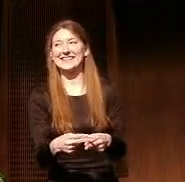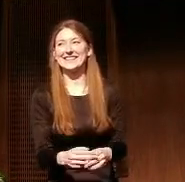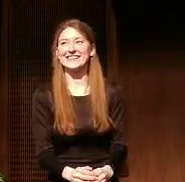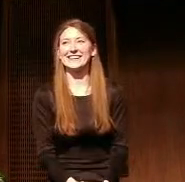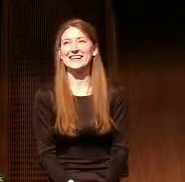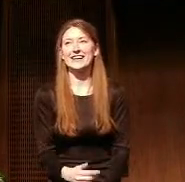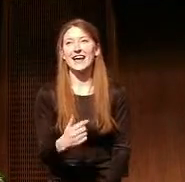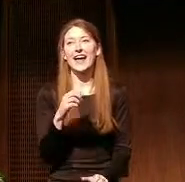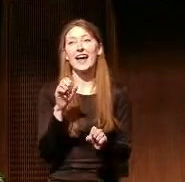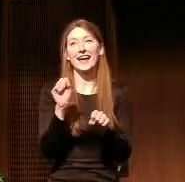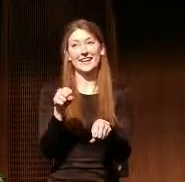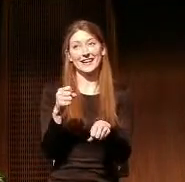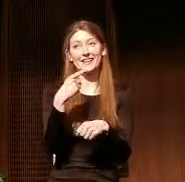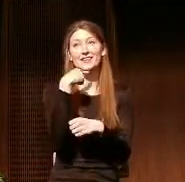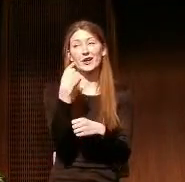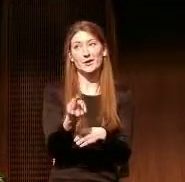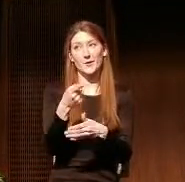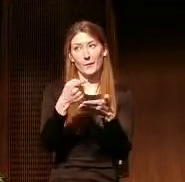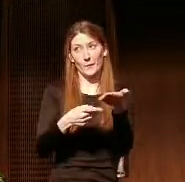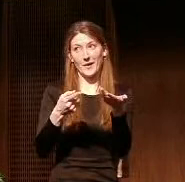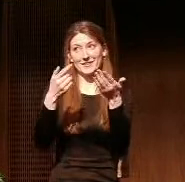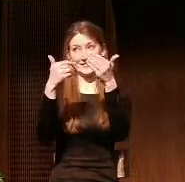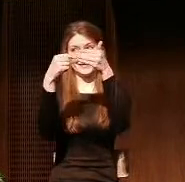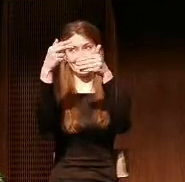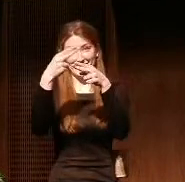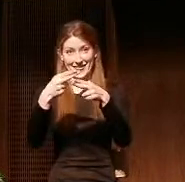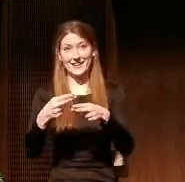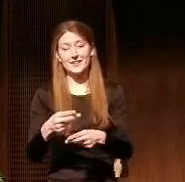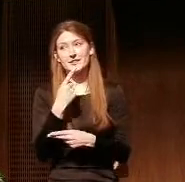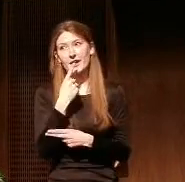I could tell you what the list is, but she'd probably kill me.